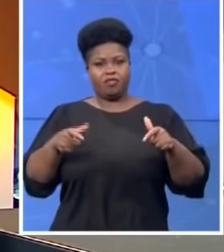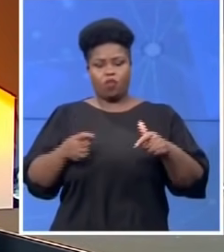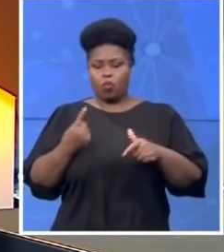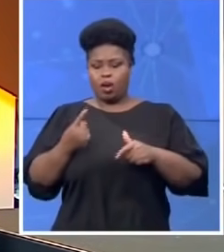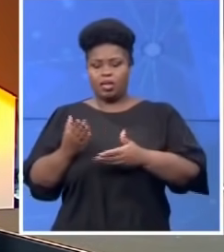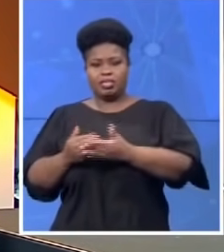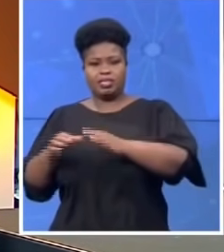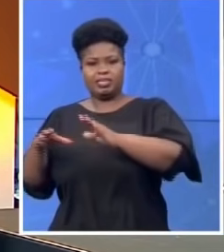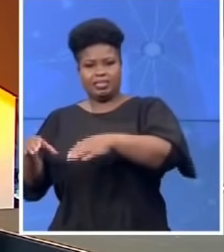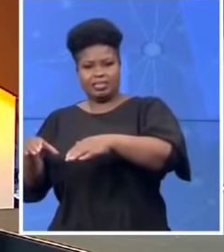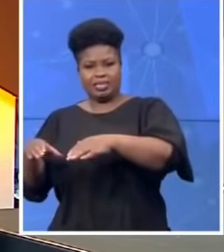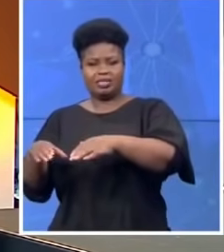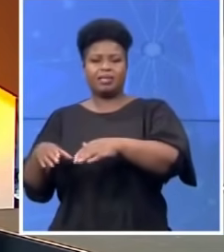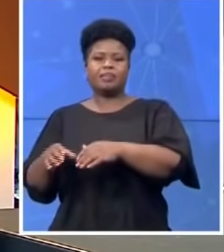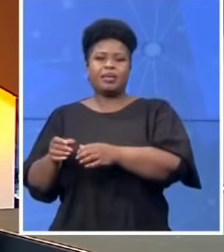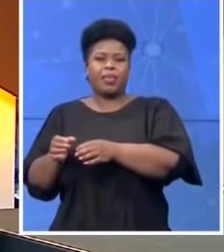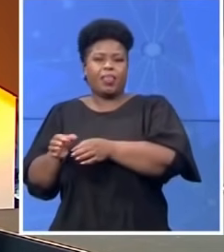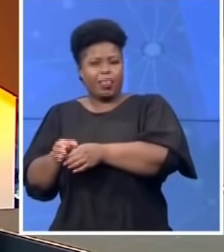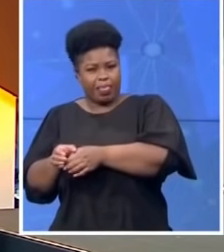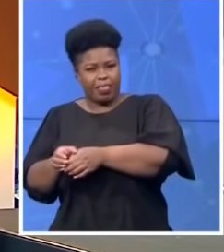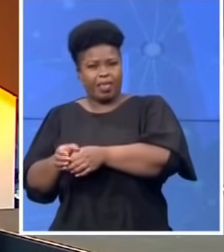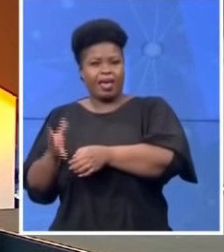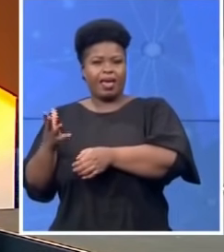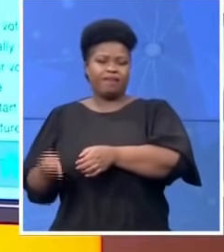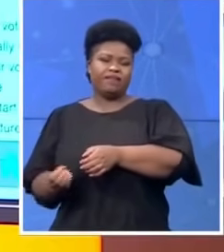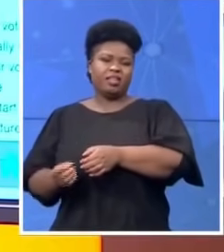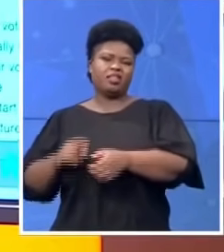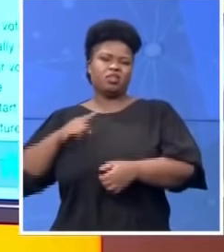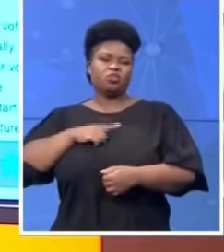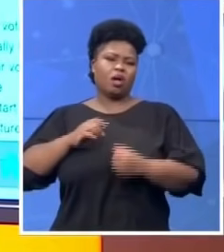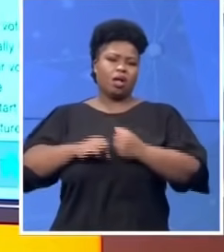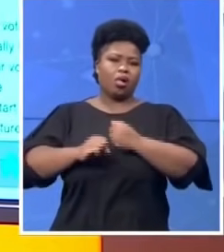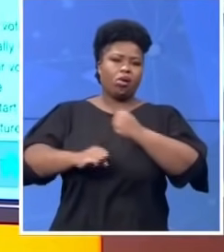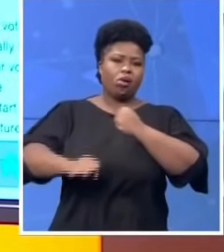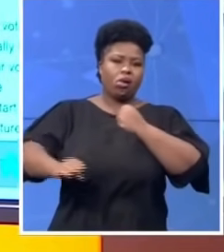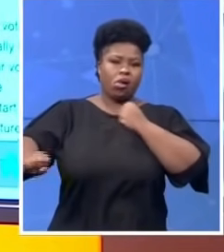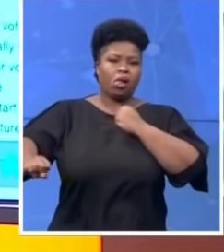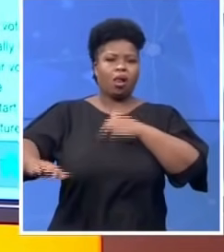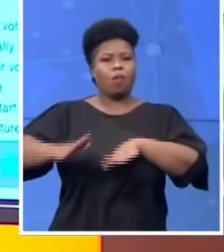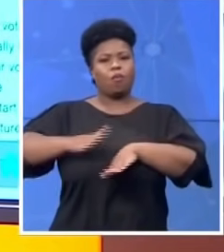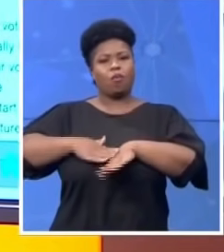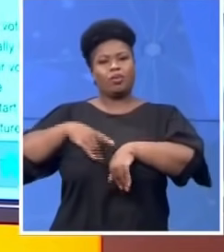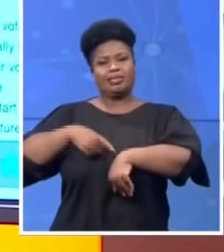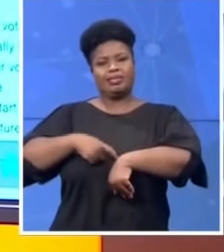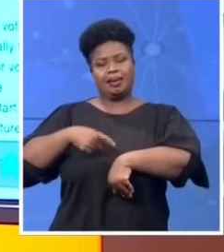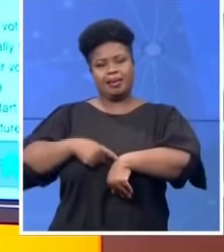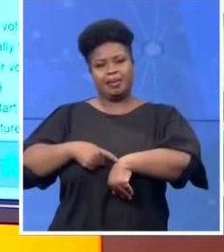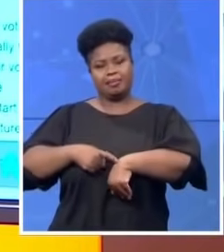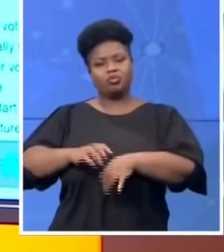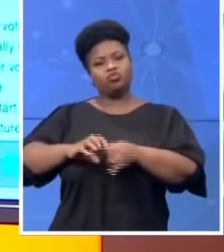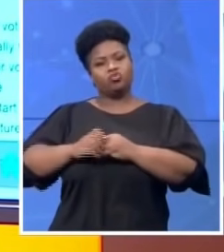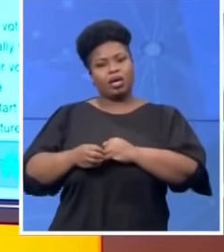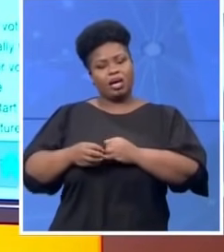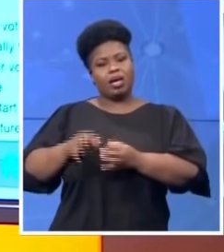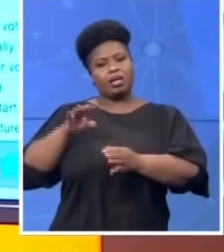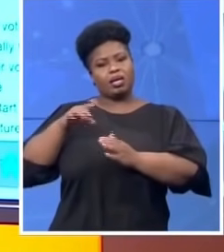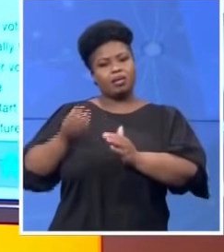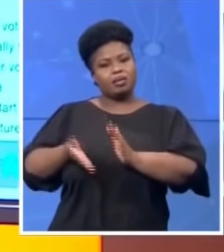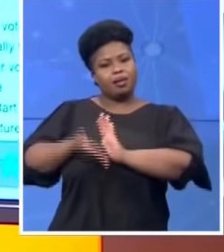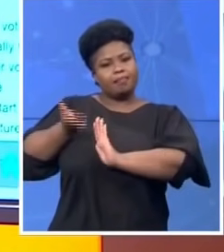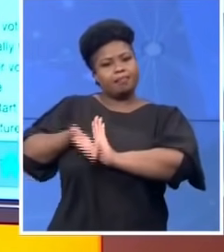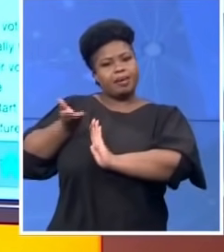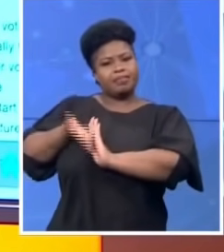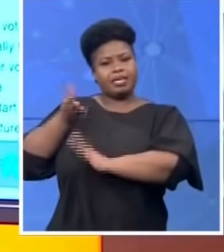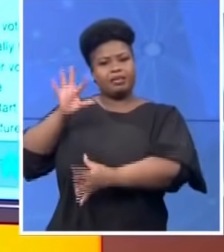thus it takes a bit longer to stabilize. So with lower turnout, it may affect